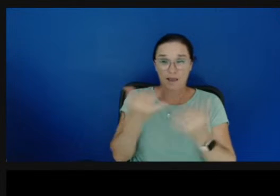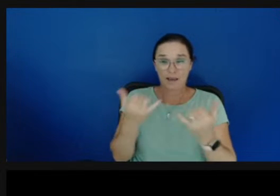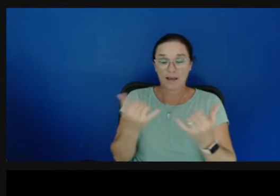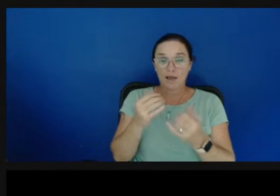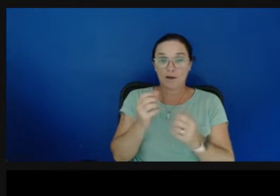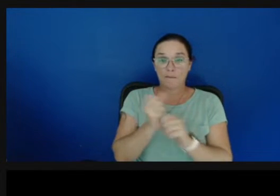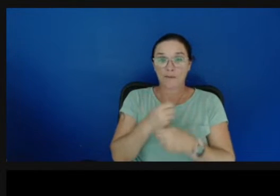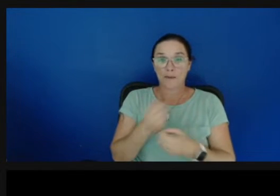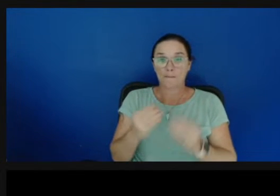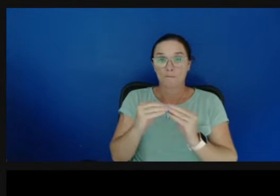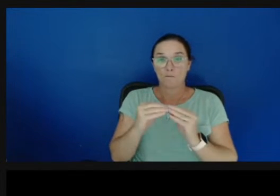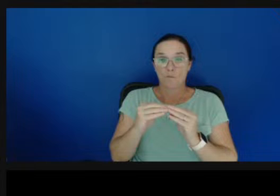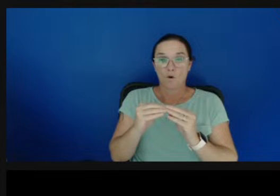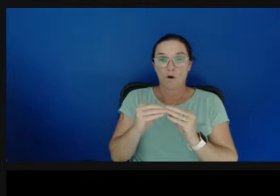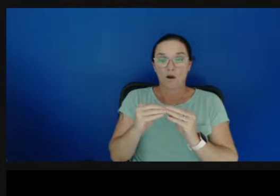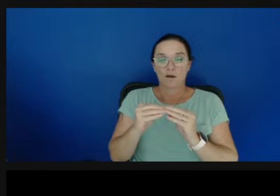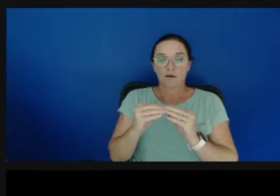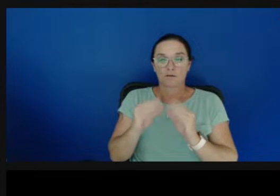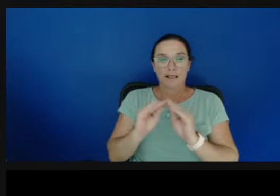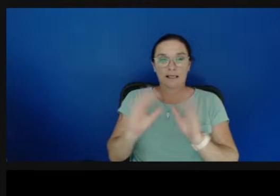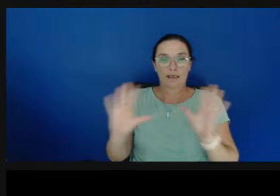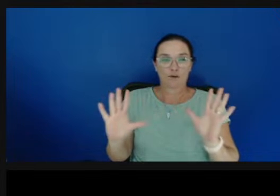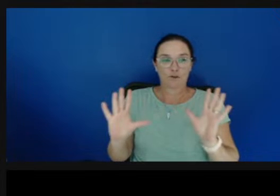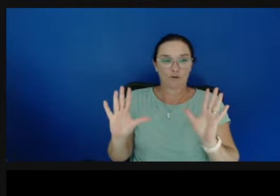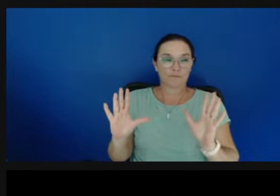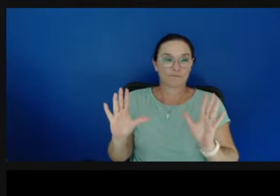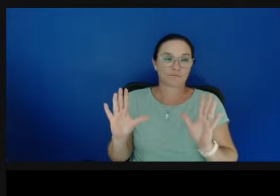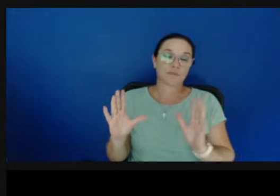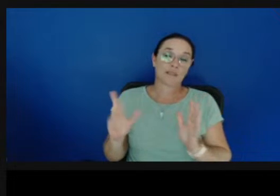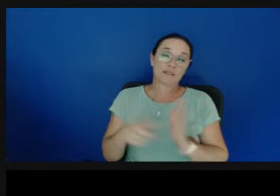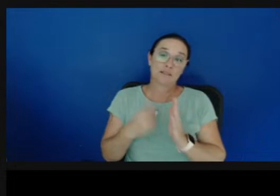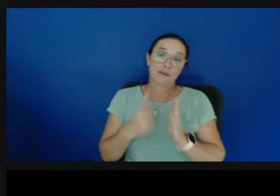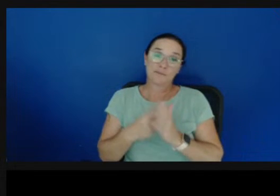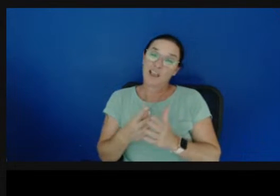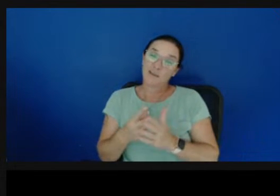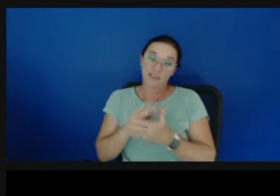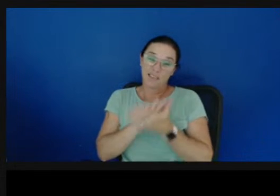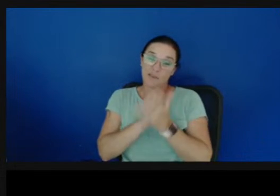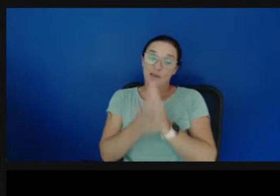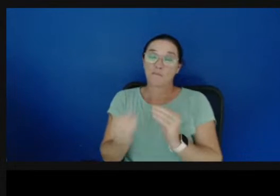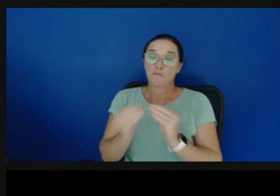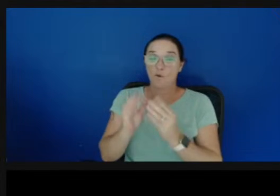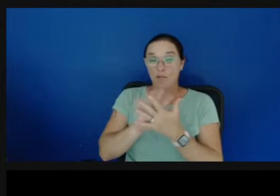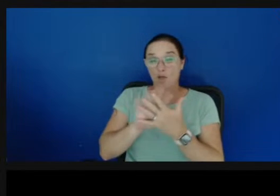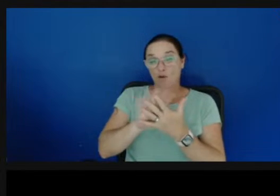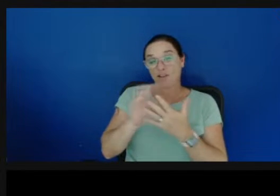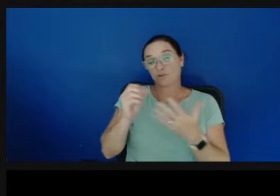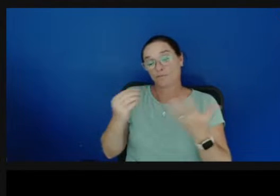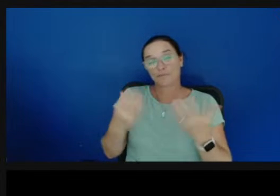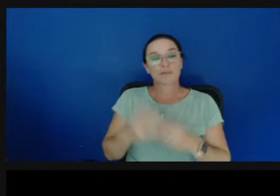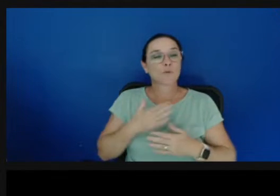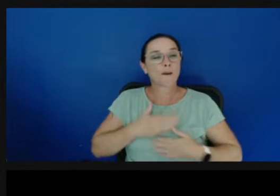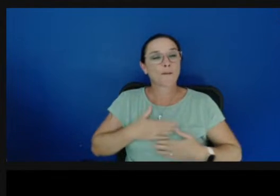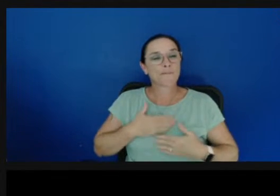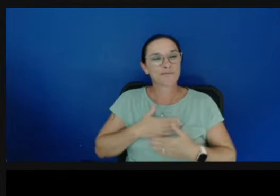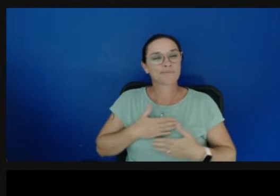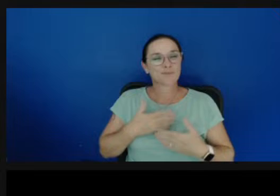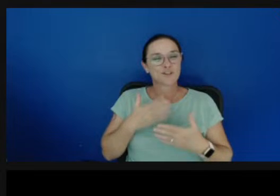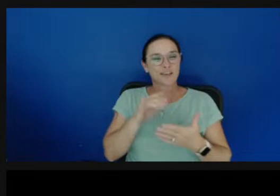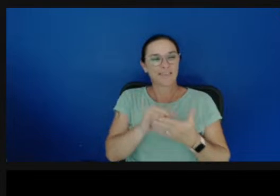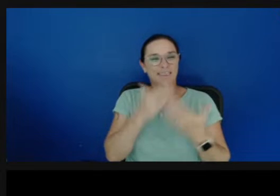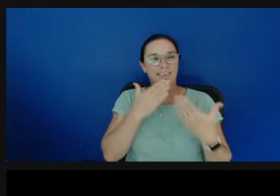and that's not, then you throw that out, but sometimes it'll actually sharpen them. So right on. Appreciate that, Lou.